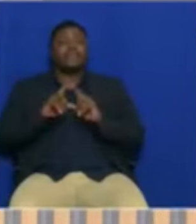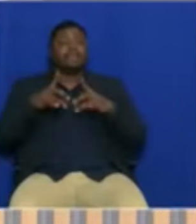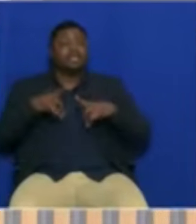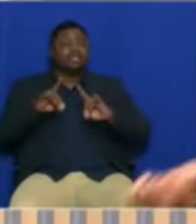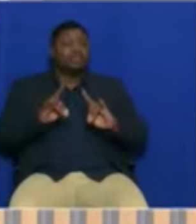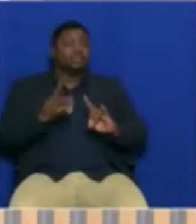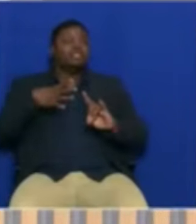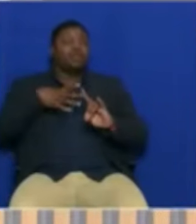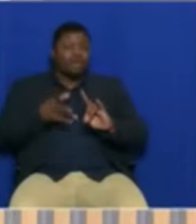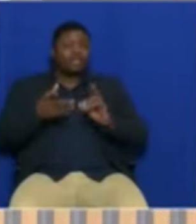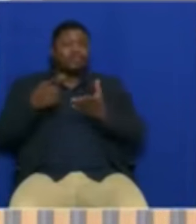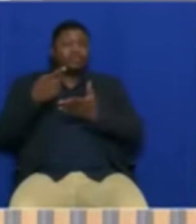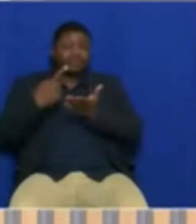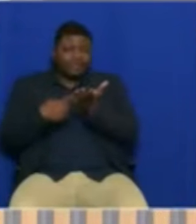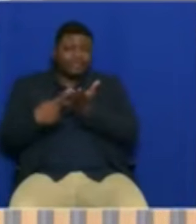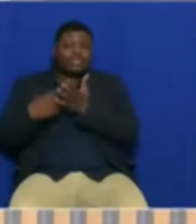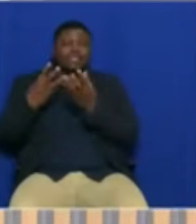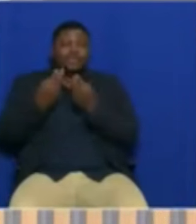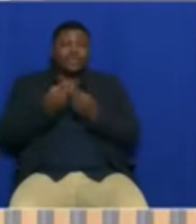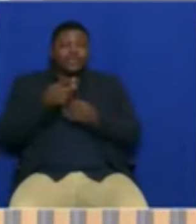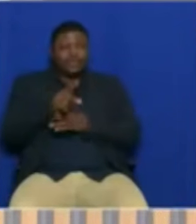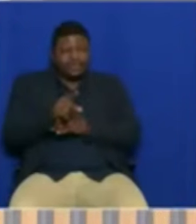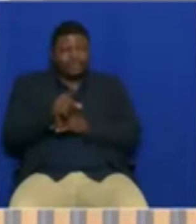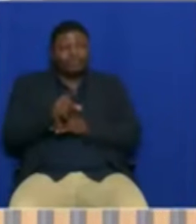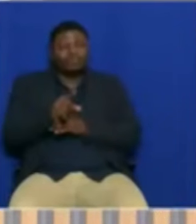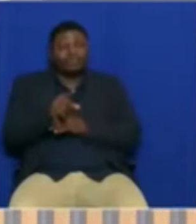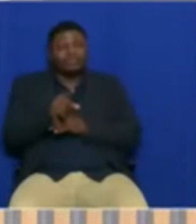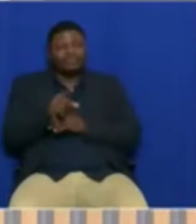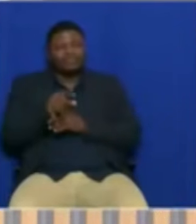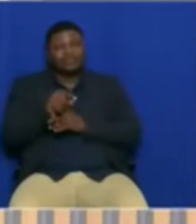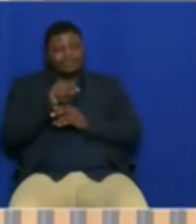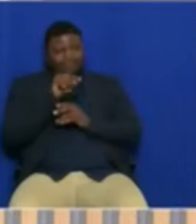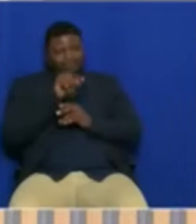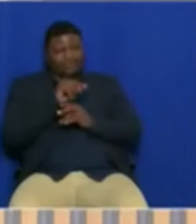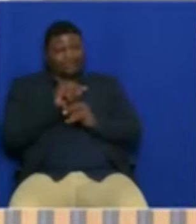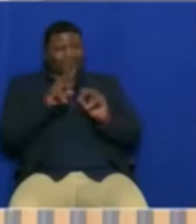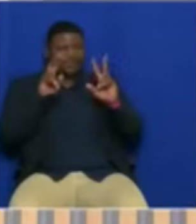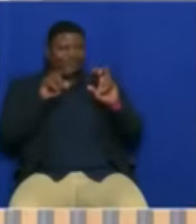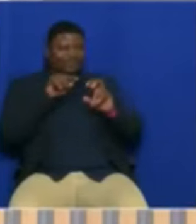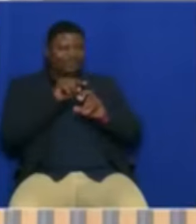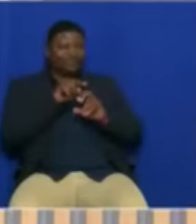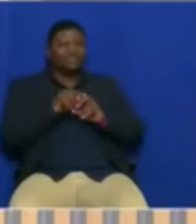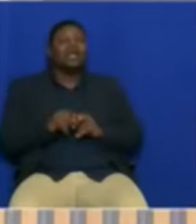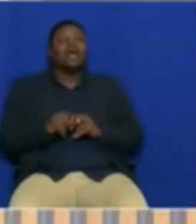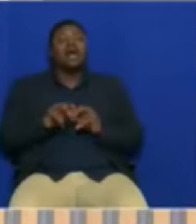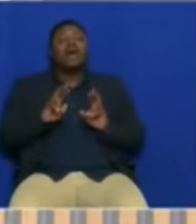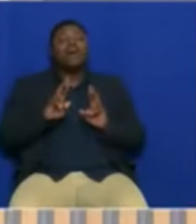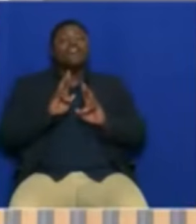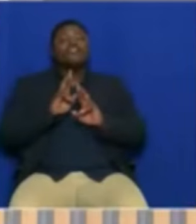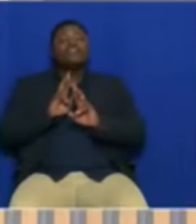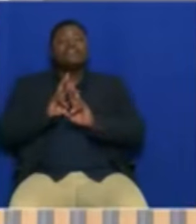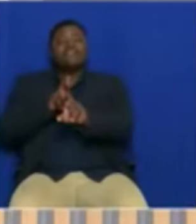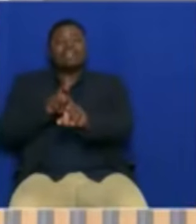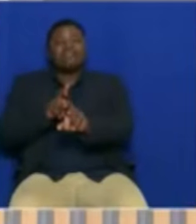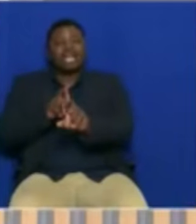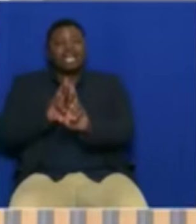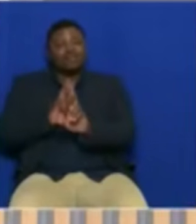because there may be a referral, but now the focus